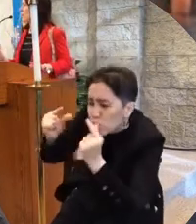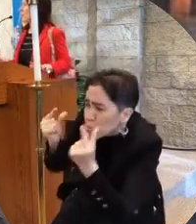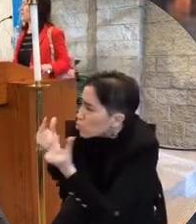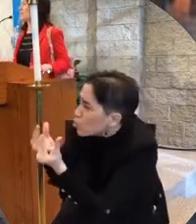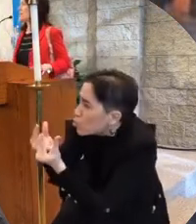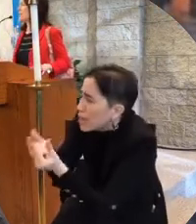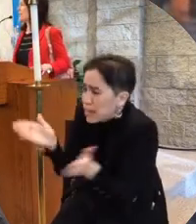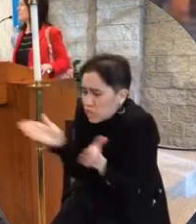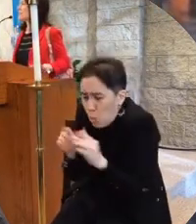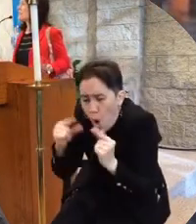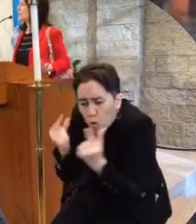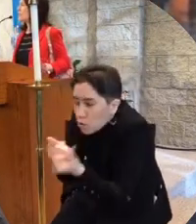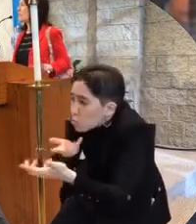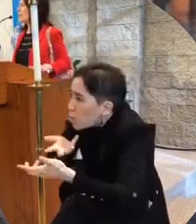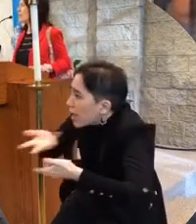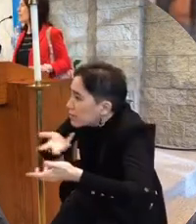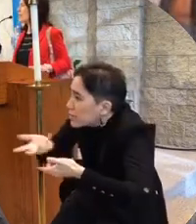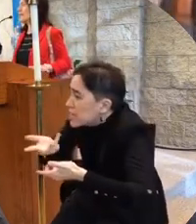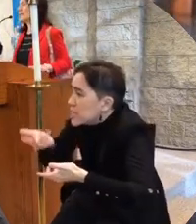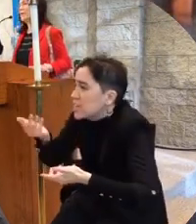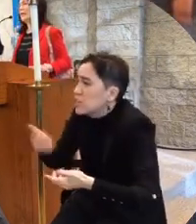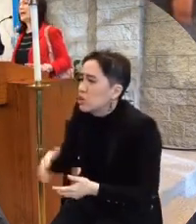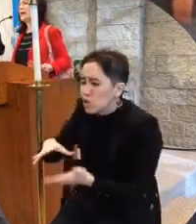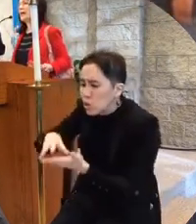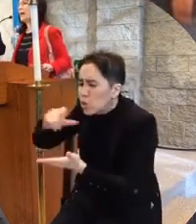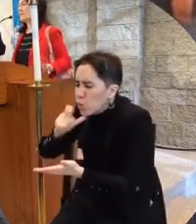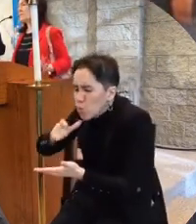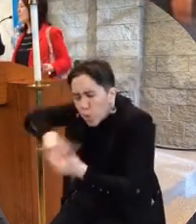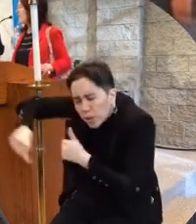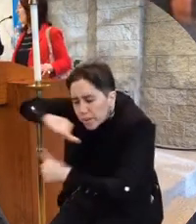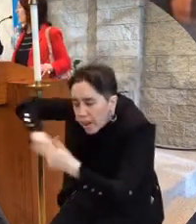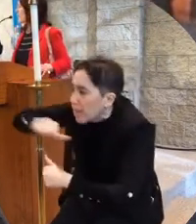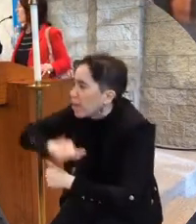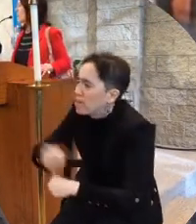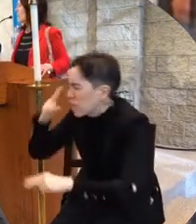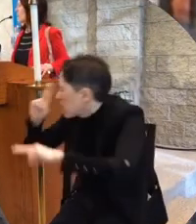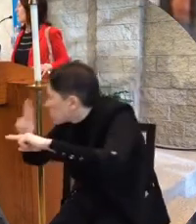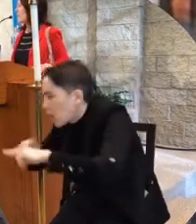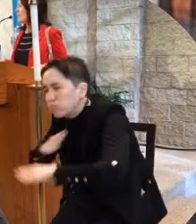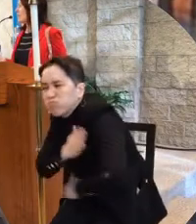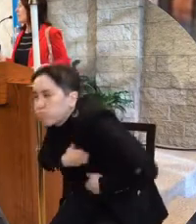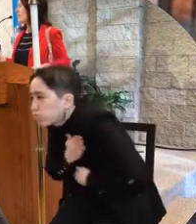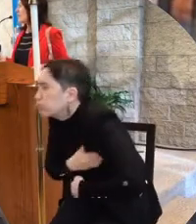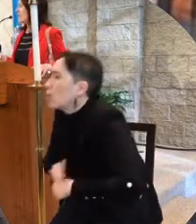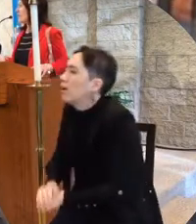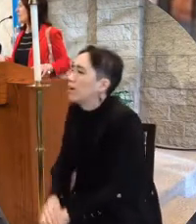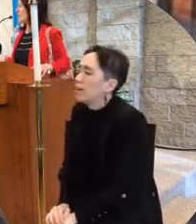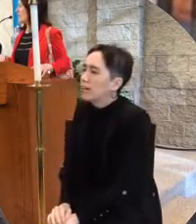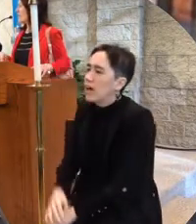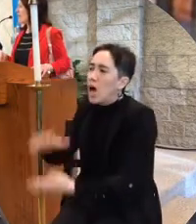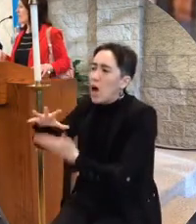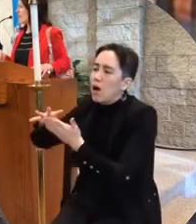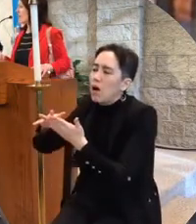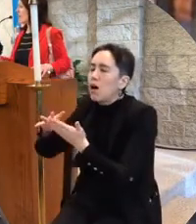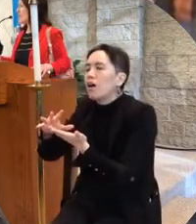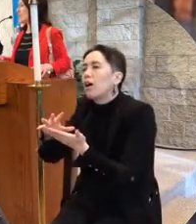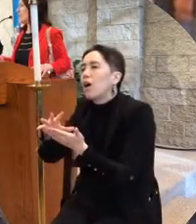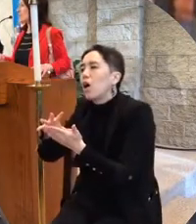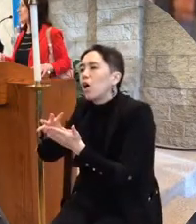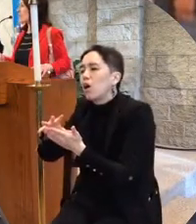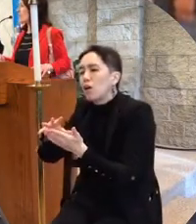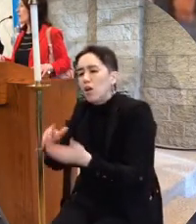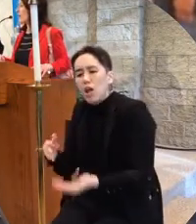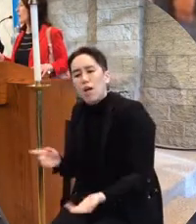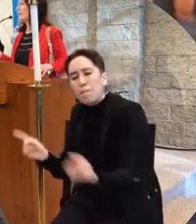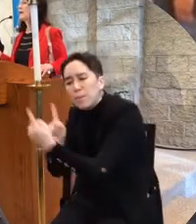small group exercises to get to know each other better and have some fun and get to know not only all the volunteers